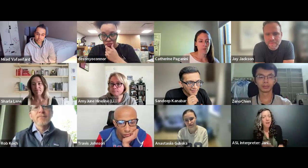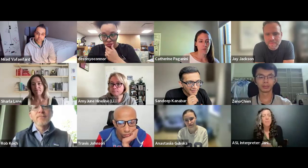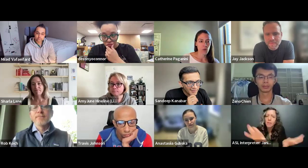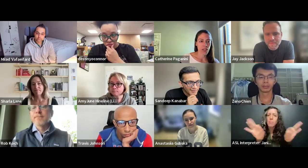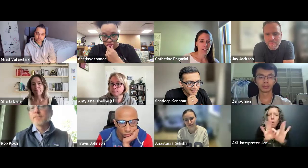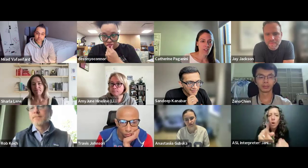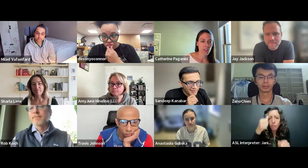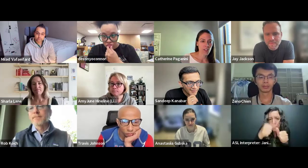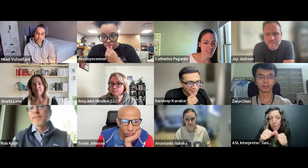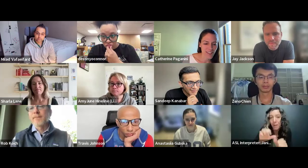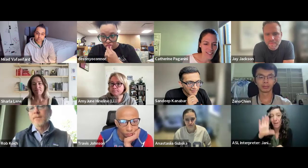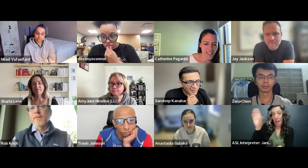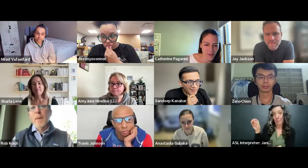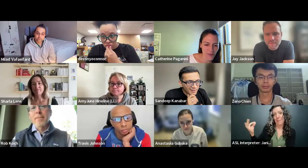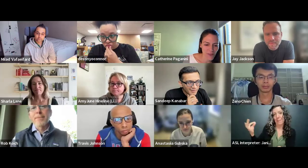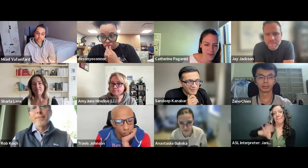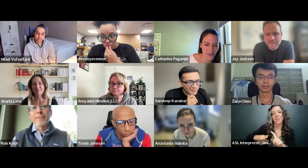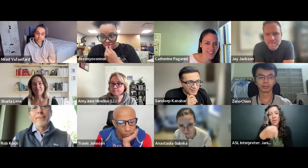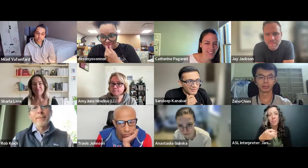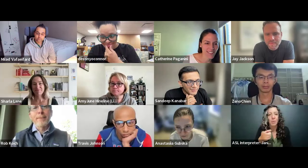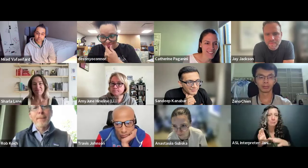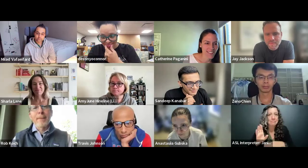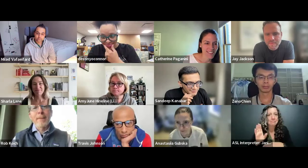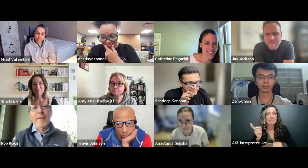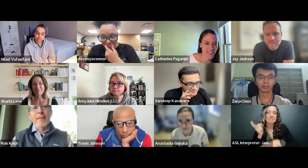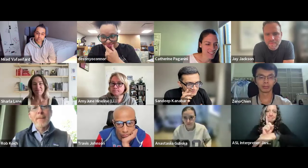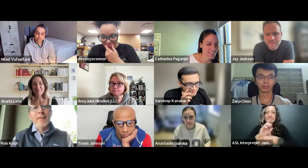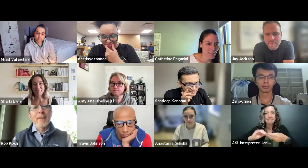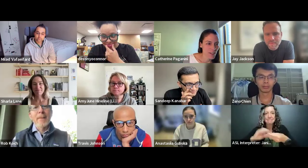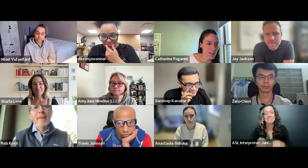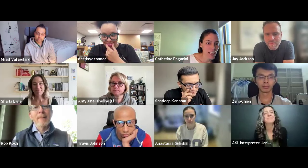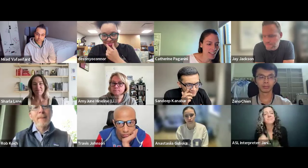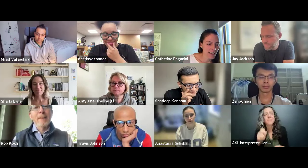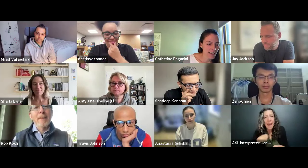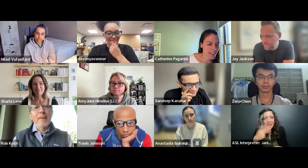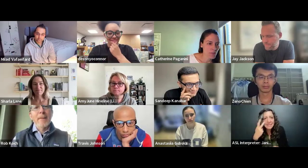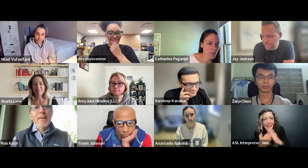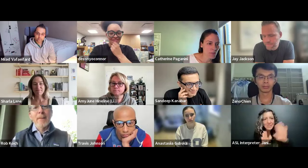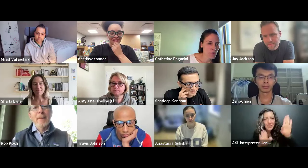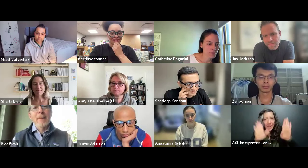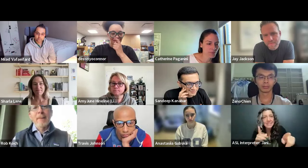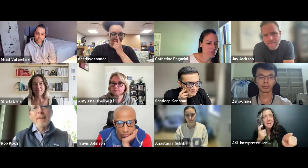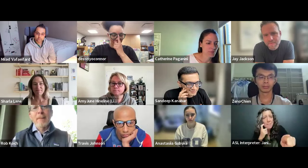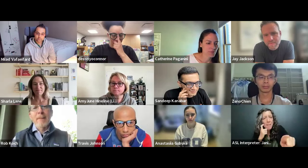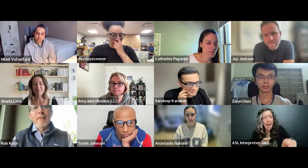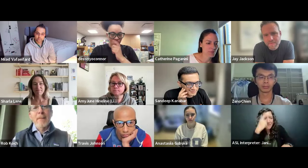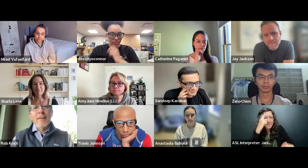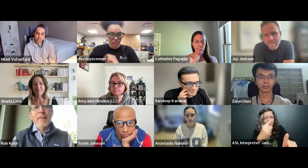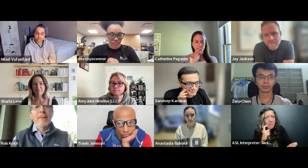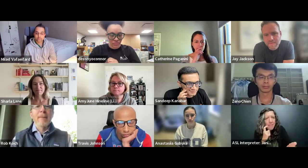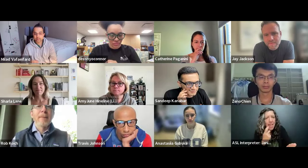that, right? So yeah, lots of hands are raised. So I'll let Milan, I think you were right.